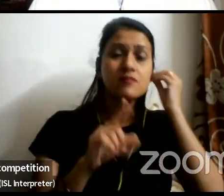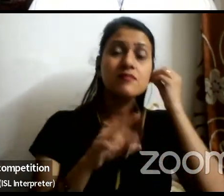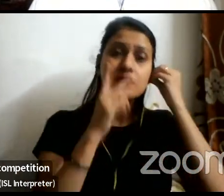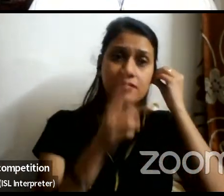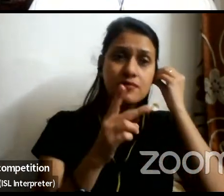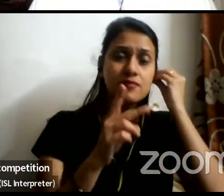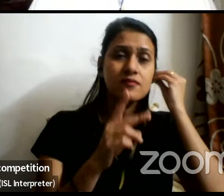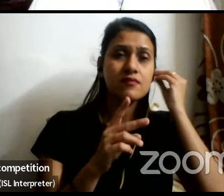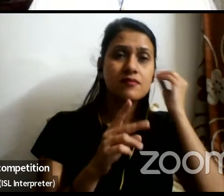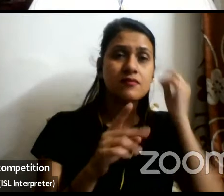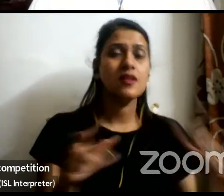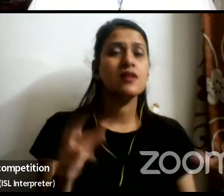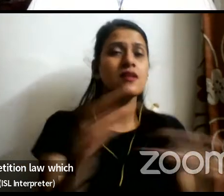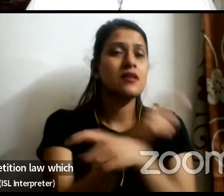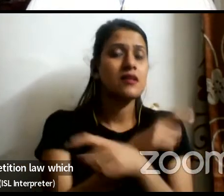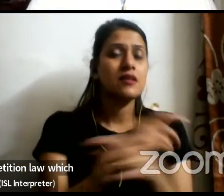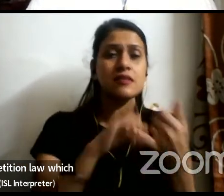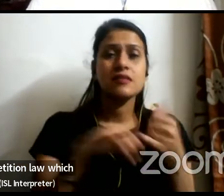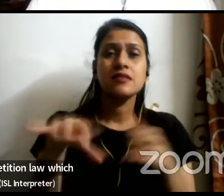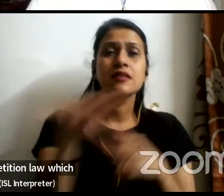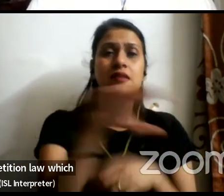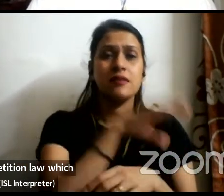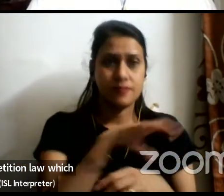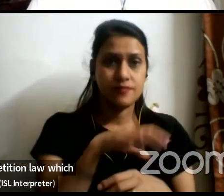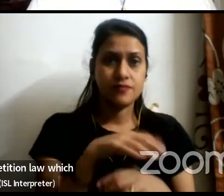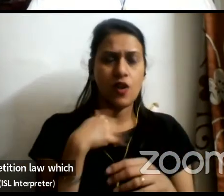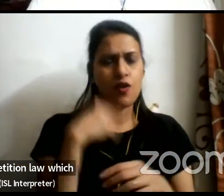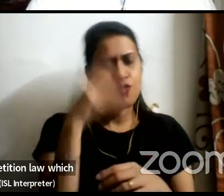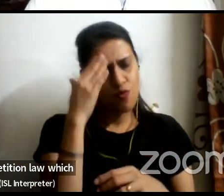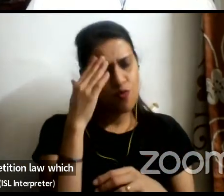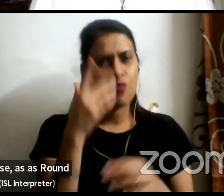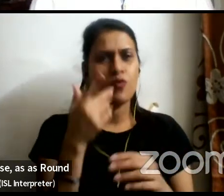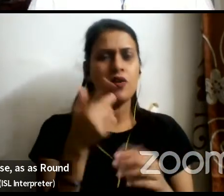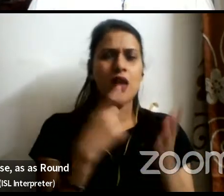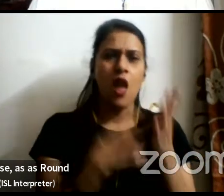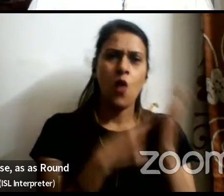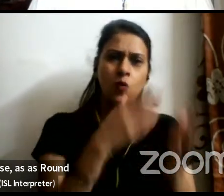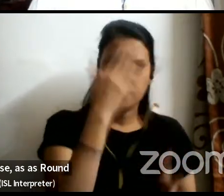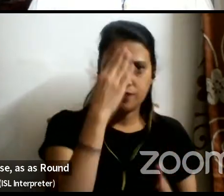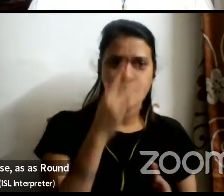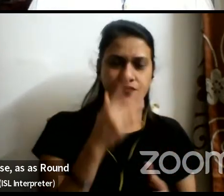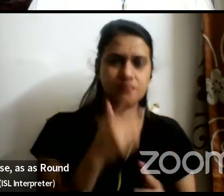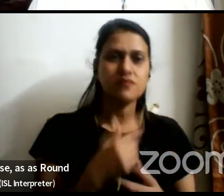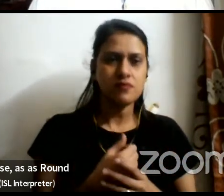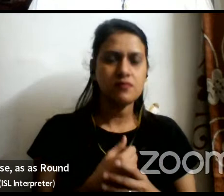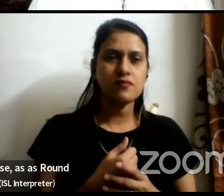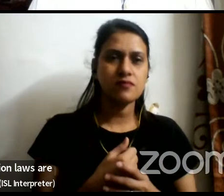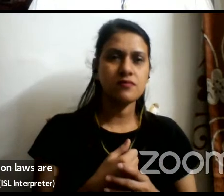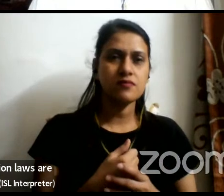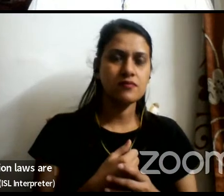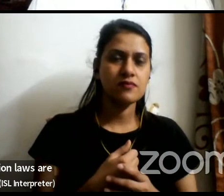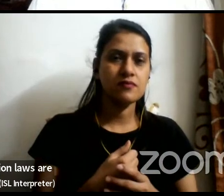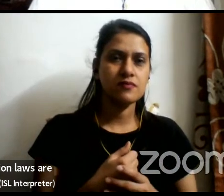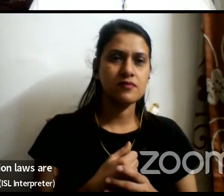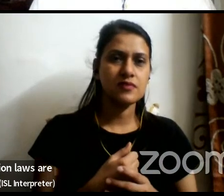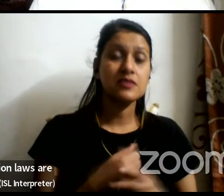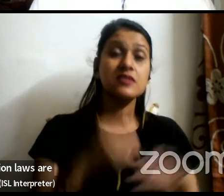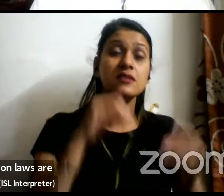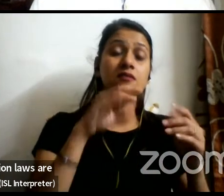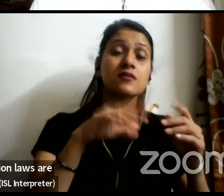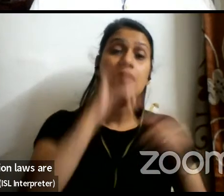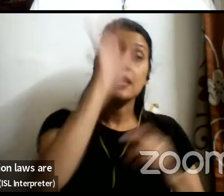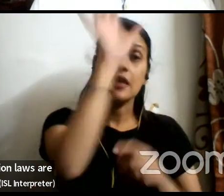trade, because as Rahul and I both know, that all competition laws are introduced through the interstate trade provision rather than through a